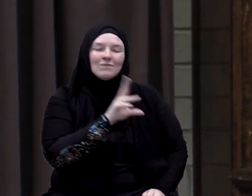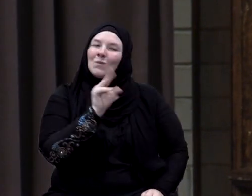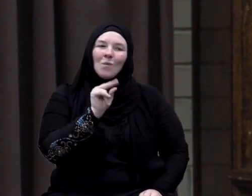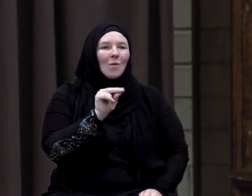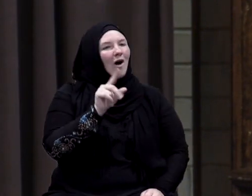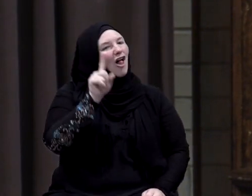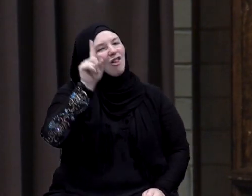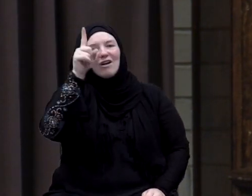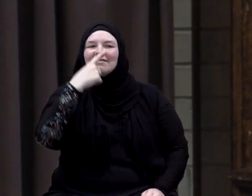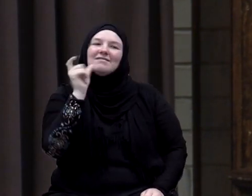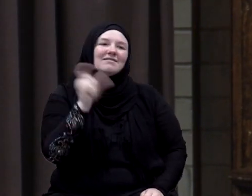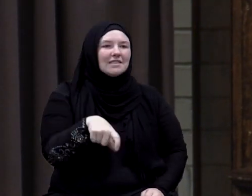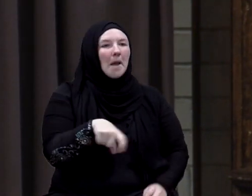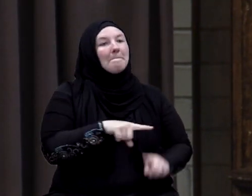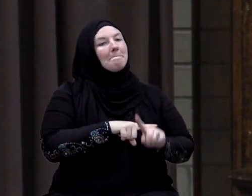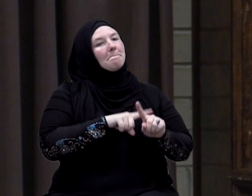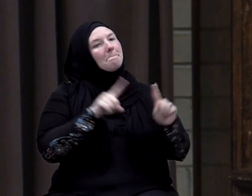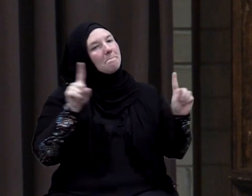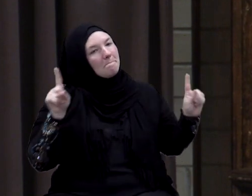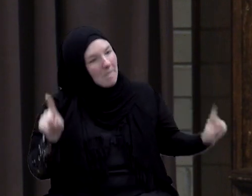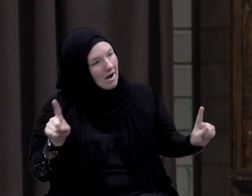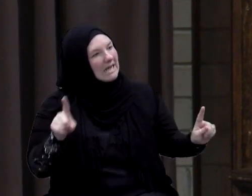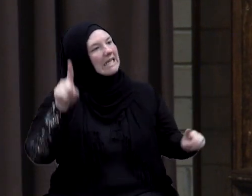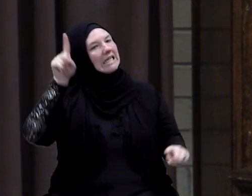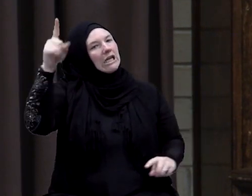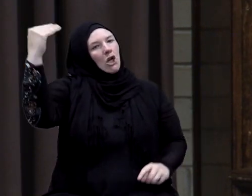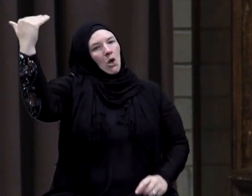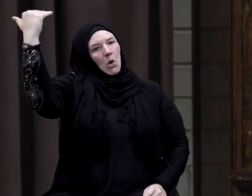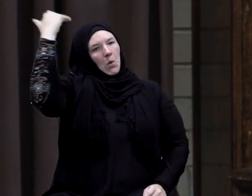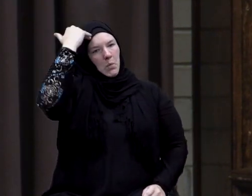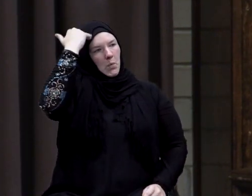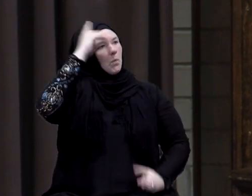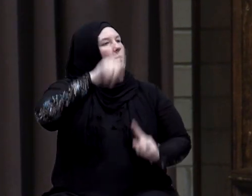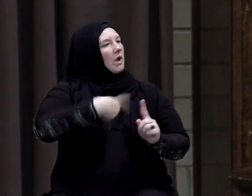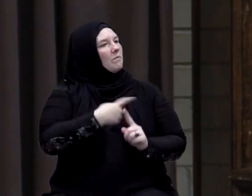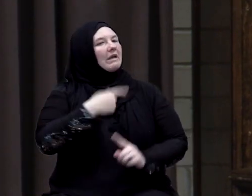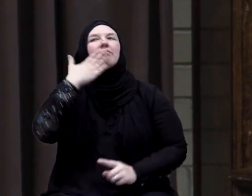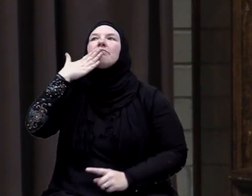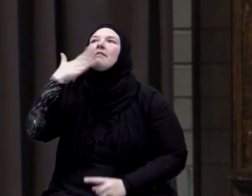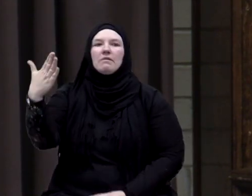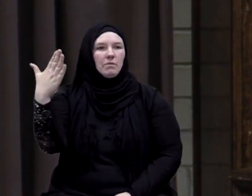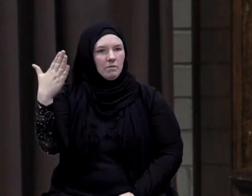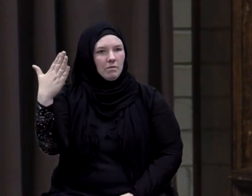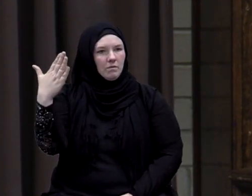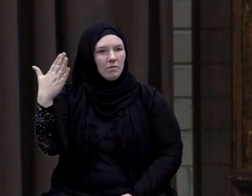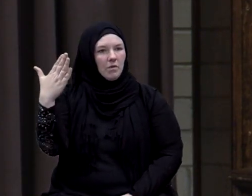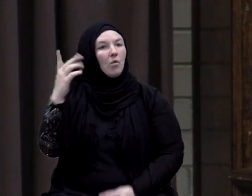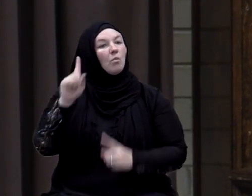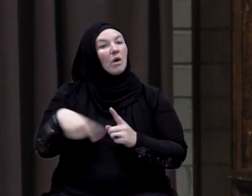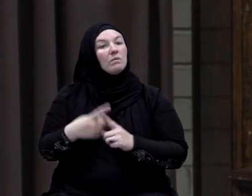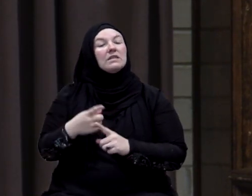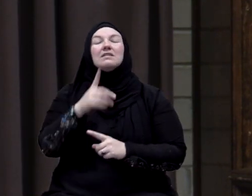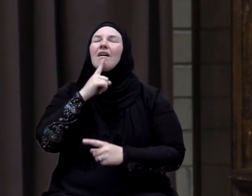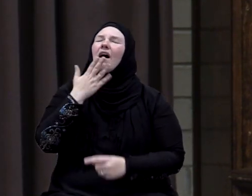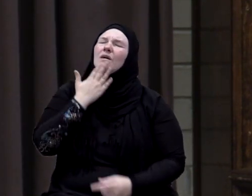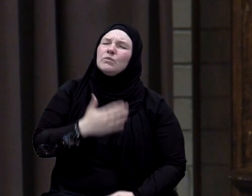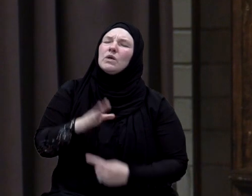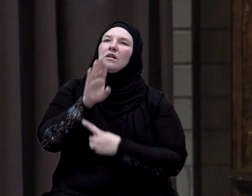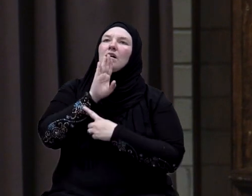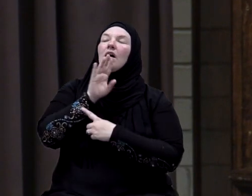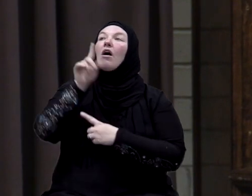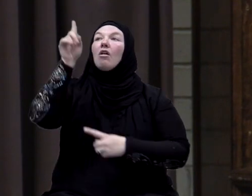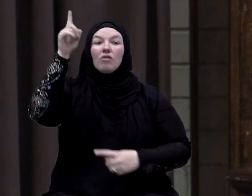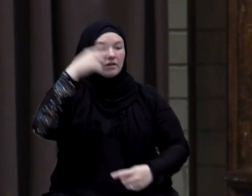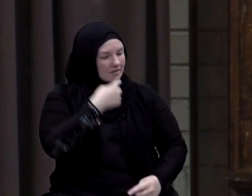We need it, but he is responding to every word you say to him to show